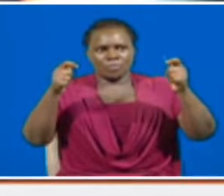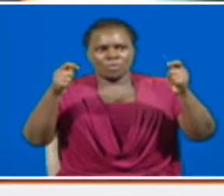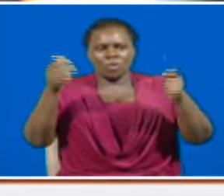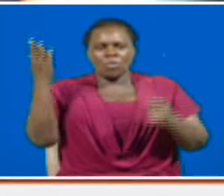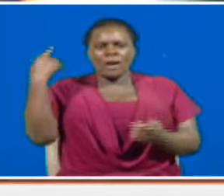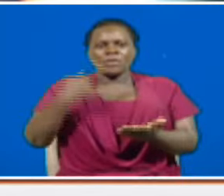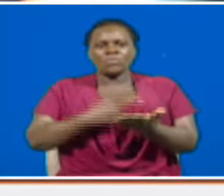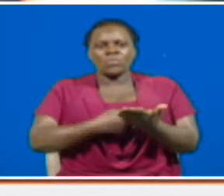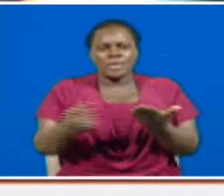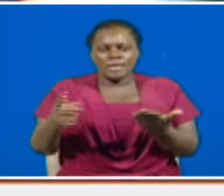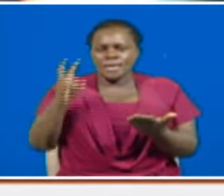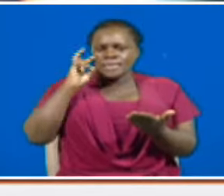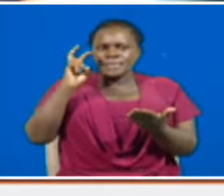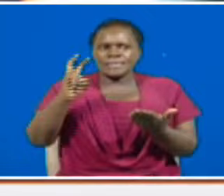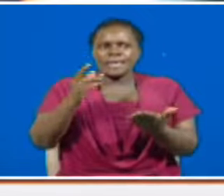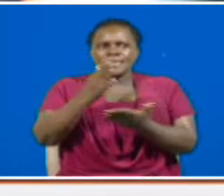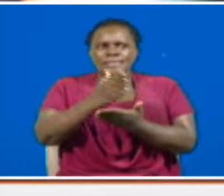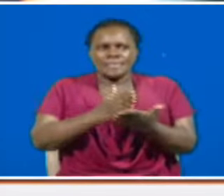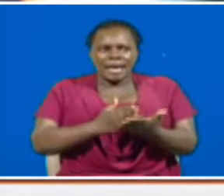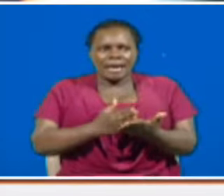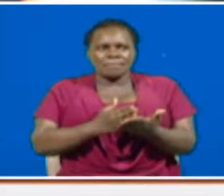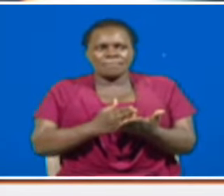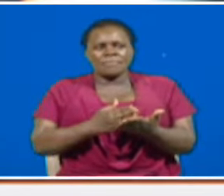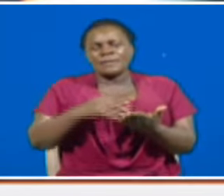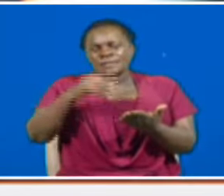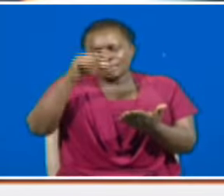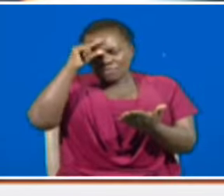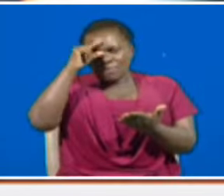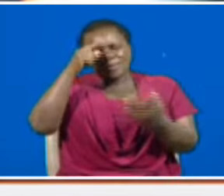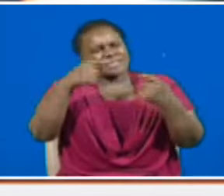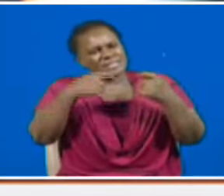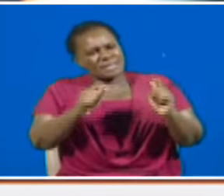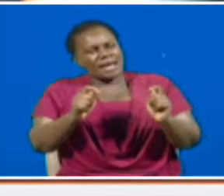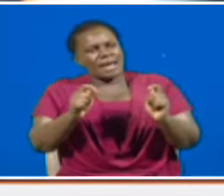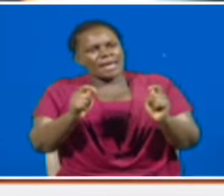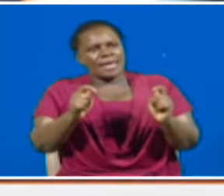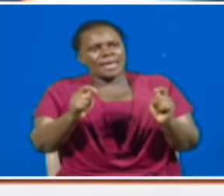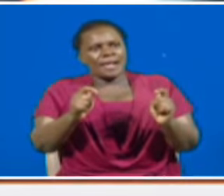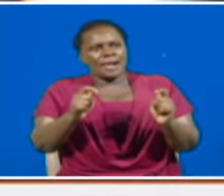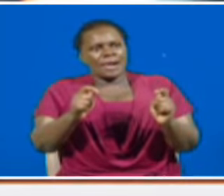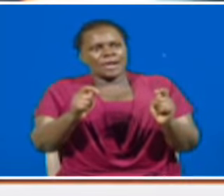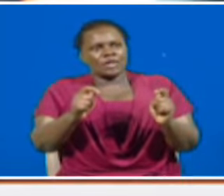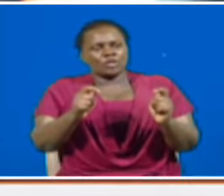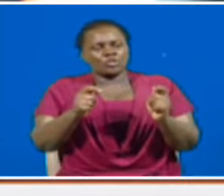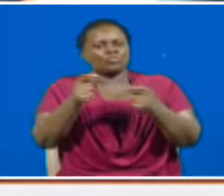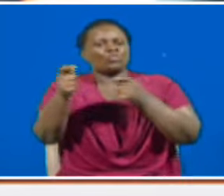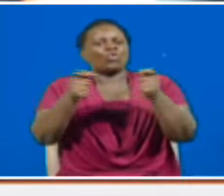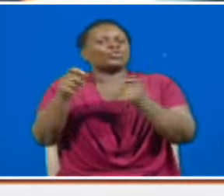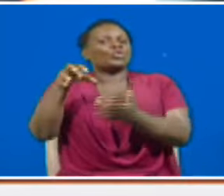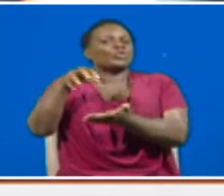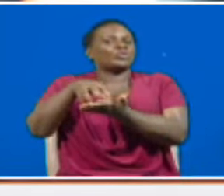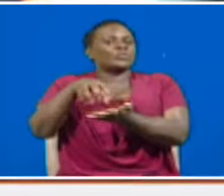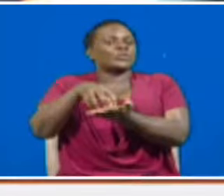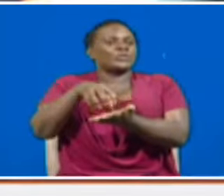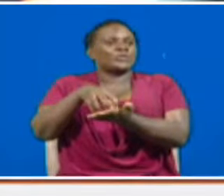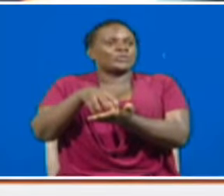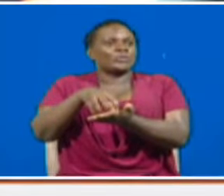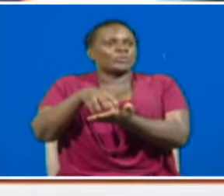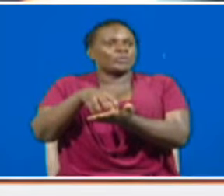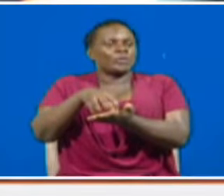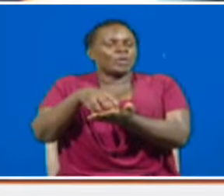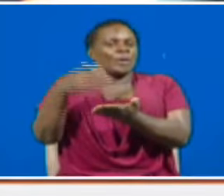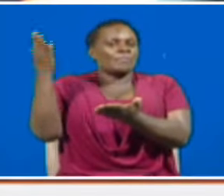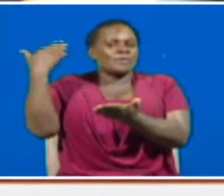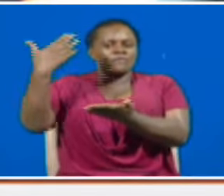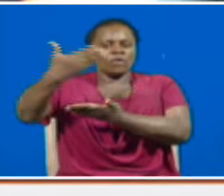ago, we've seen some effort by the government, at least publicly, in order to quell this situation. Yes. And in the earlier